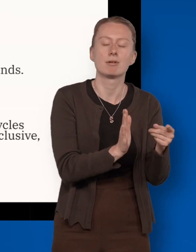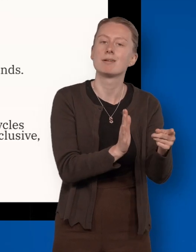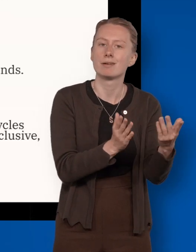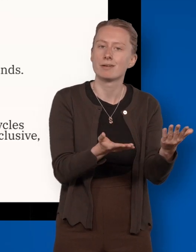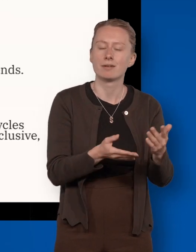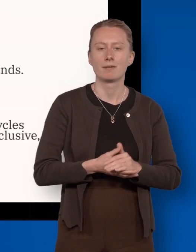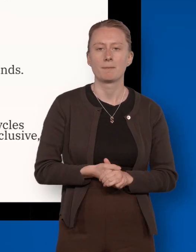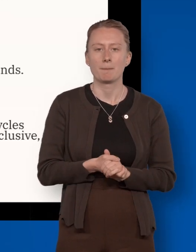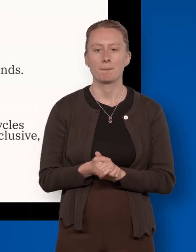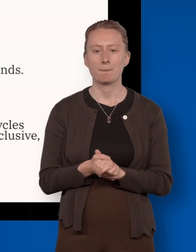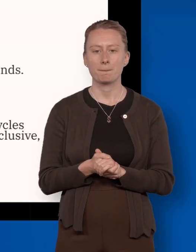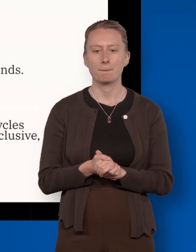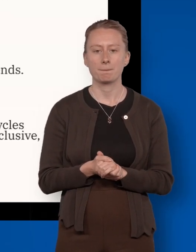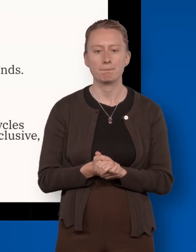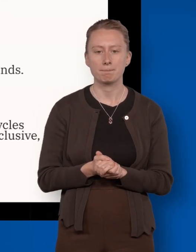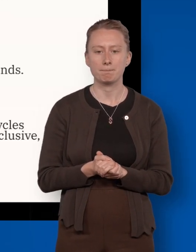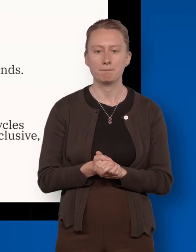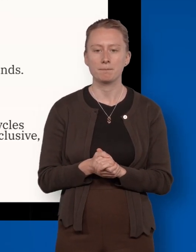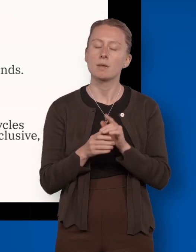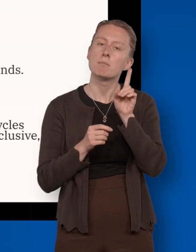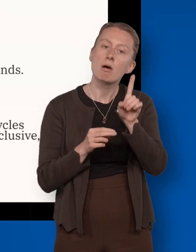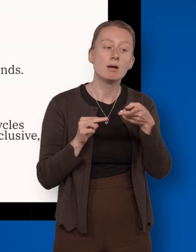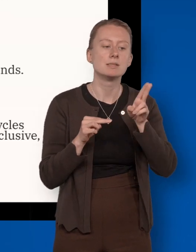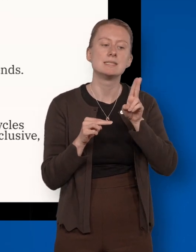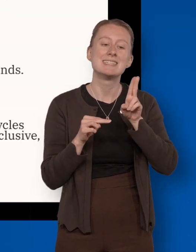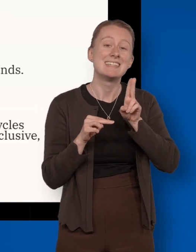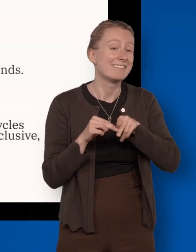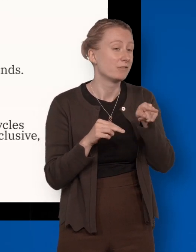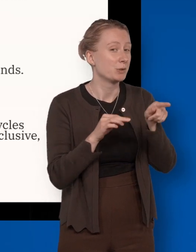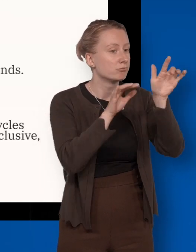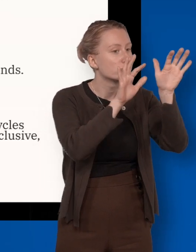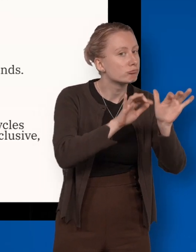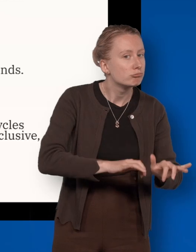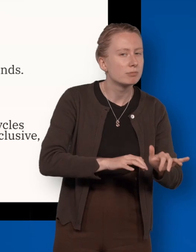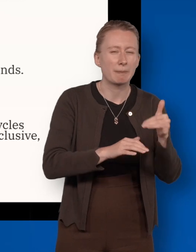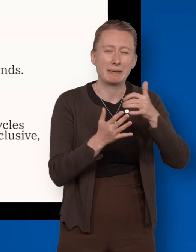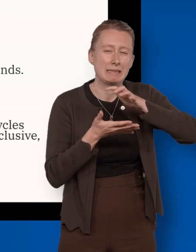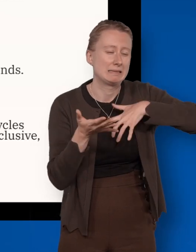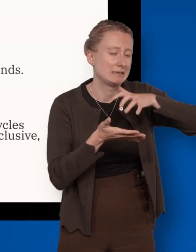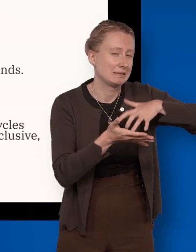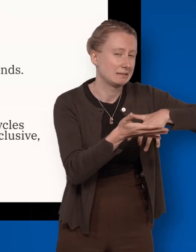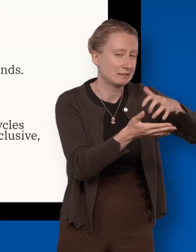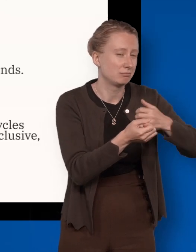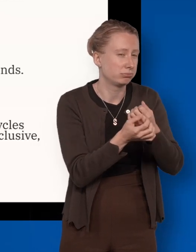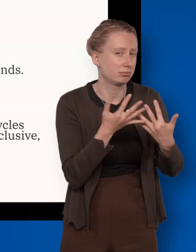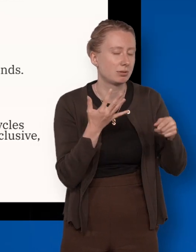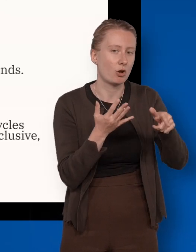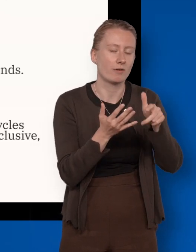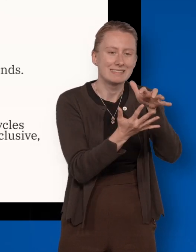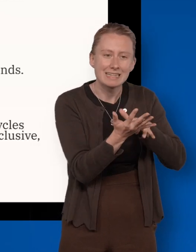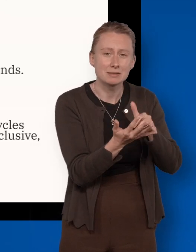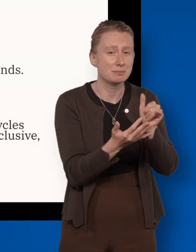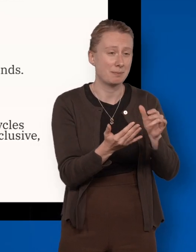But however, if you do allow for freeform text, you might get sort of reams and reams of text, and you might not have the capacity to read through them.